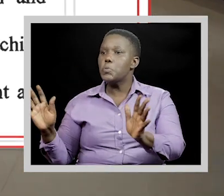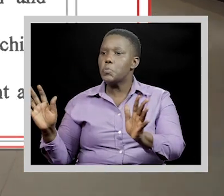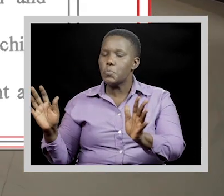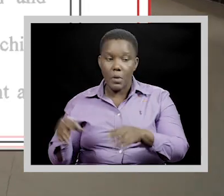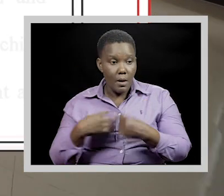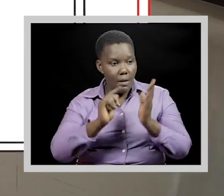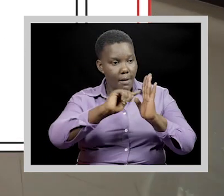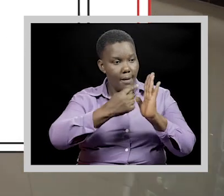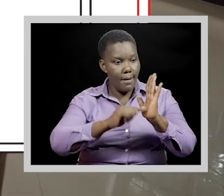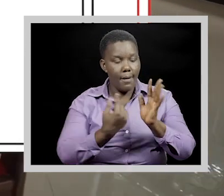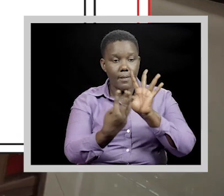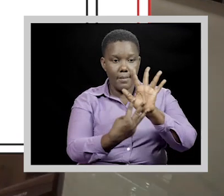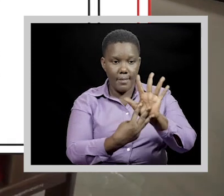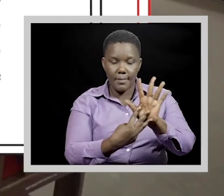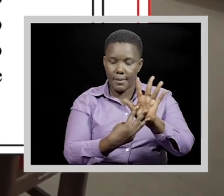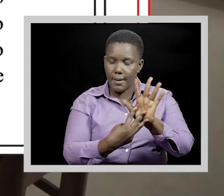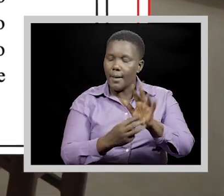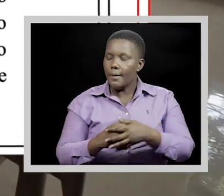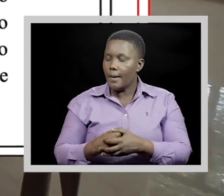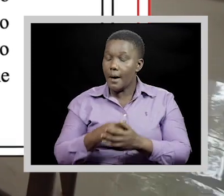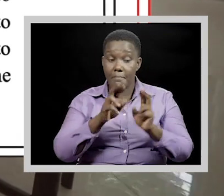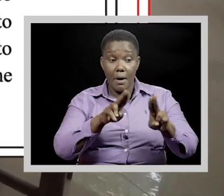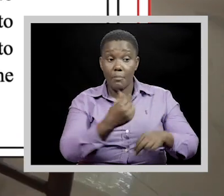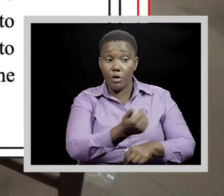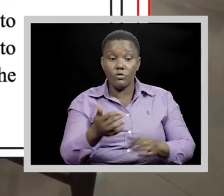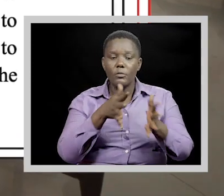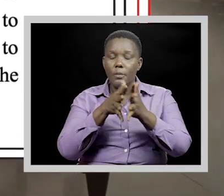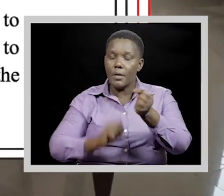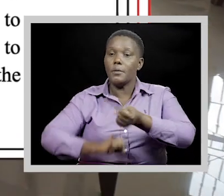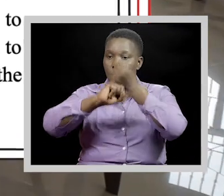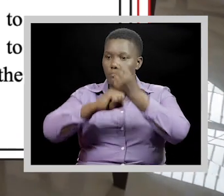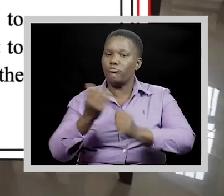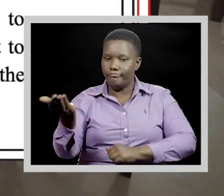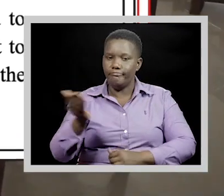procedures. Rule 8 of the Juvenile Court Rules supports this.